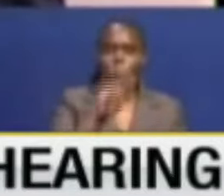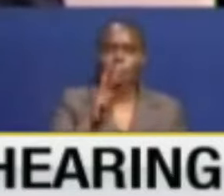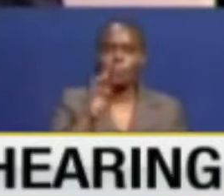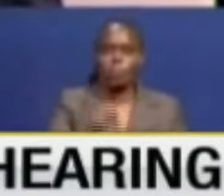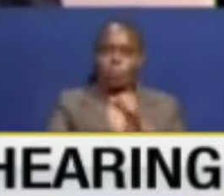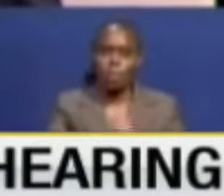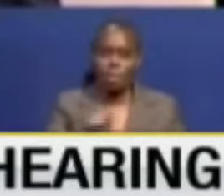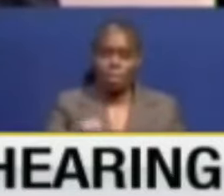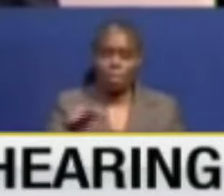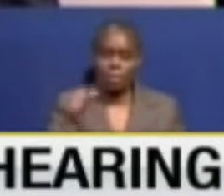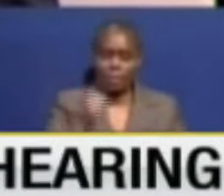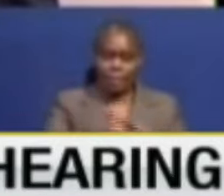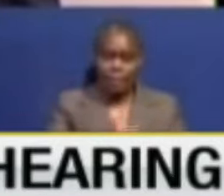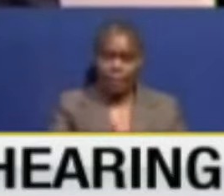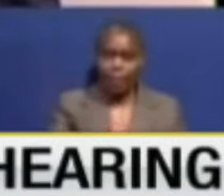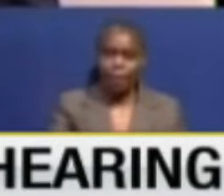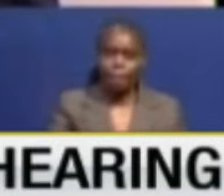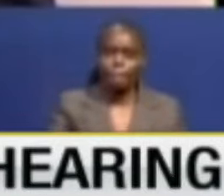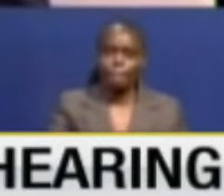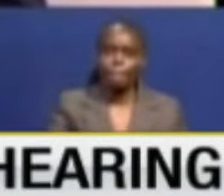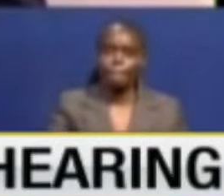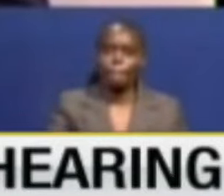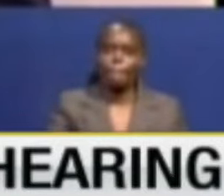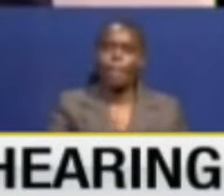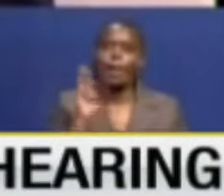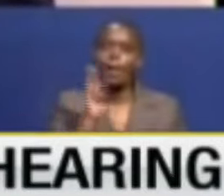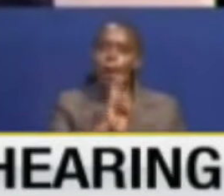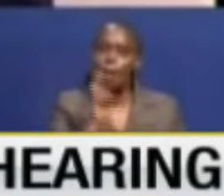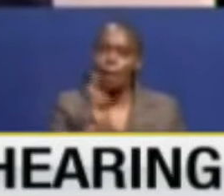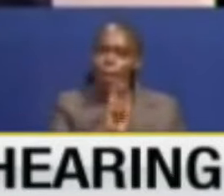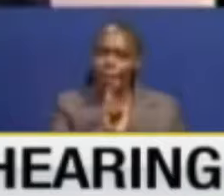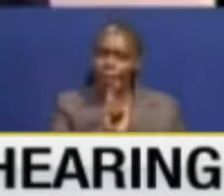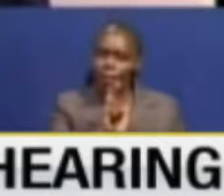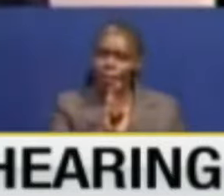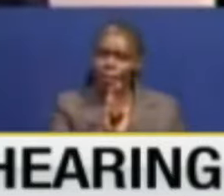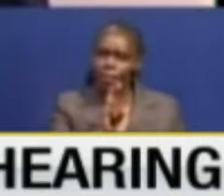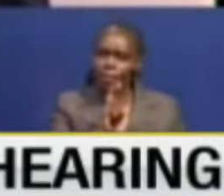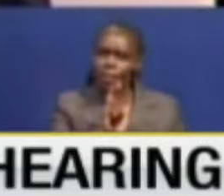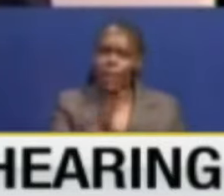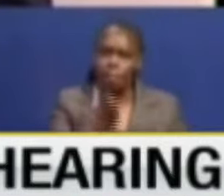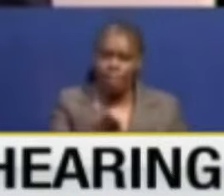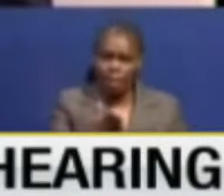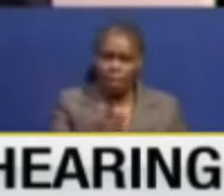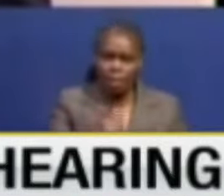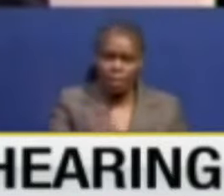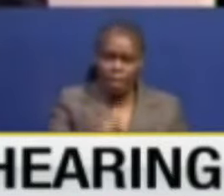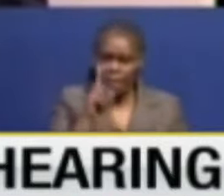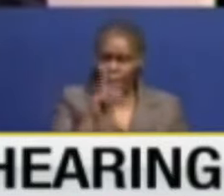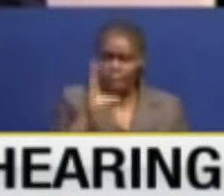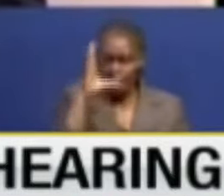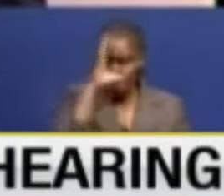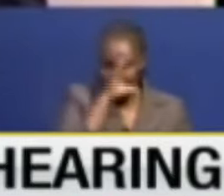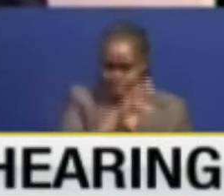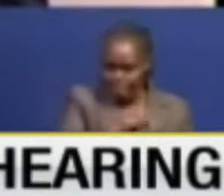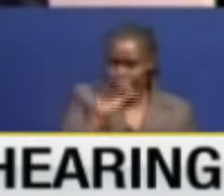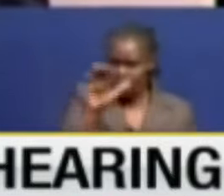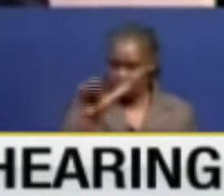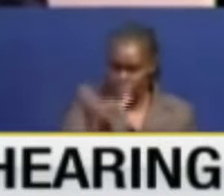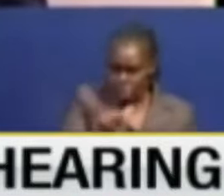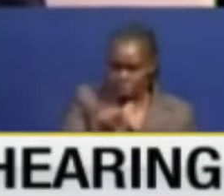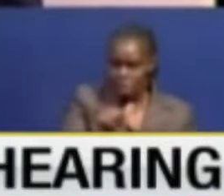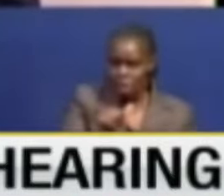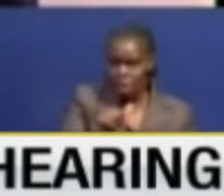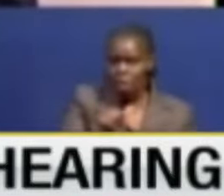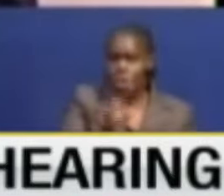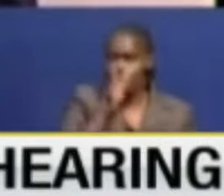August 2024. Mr. Speaker, sir, the risk of us not summoning these two individuals, and especially Mr. Jacob, to come and tell